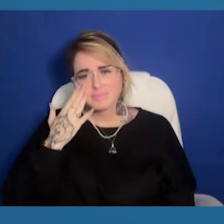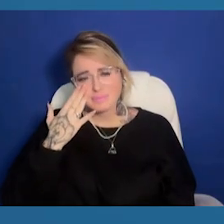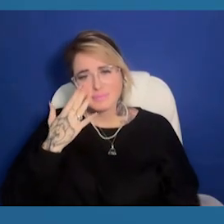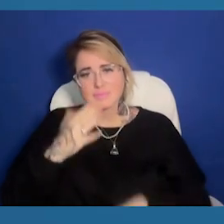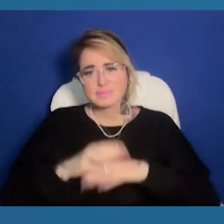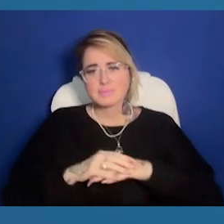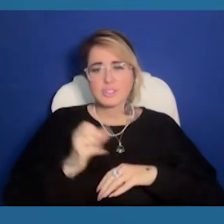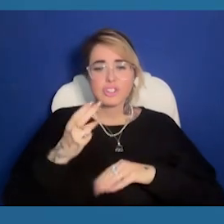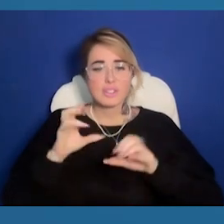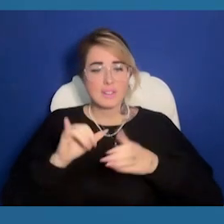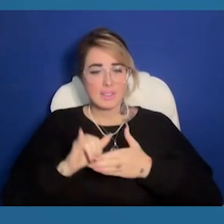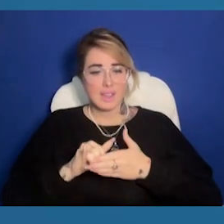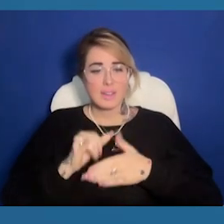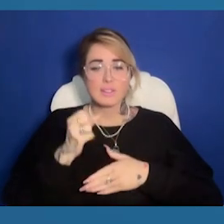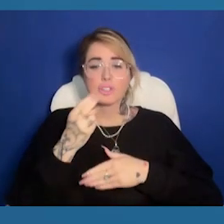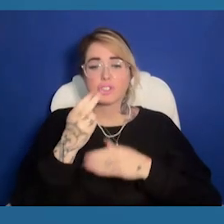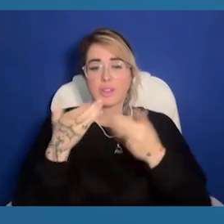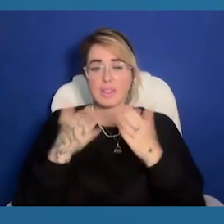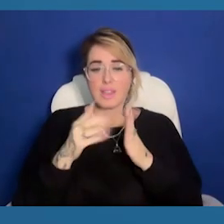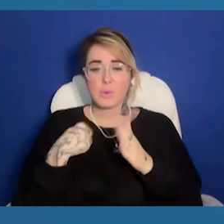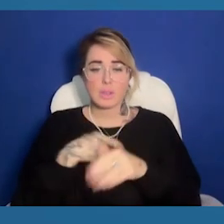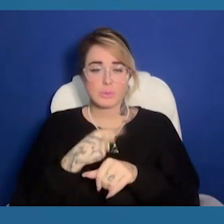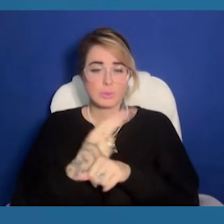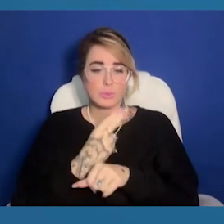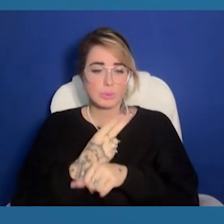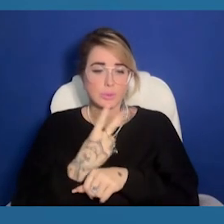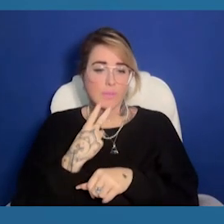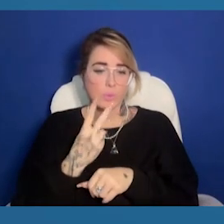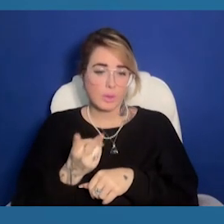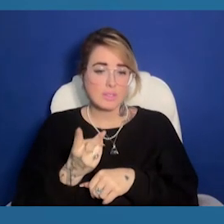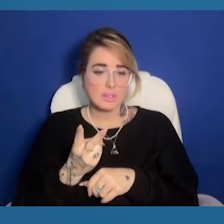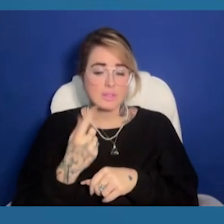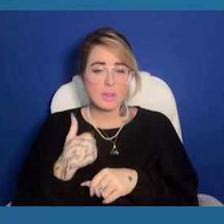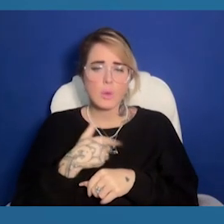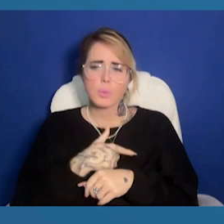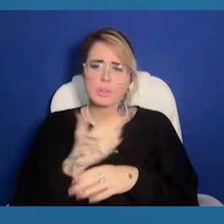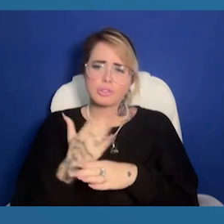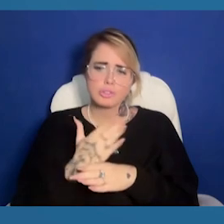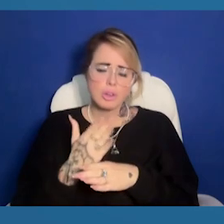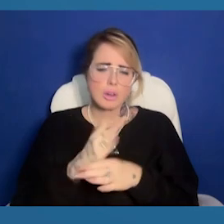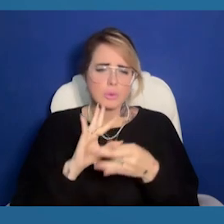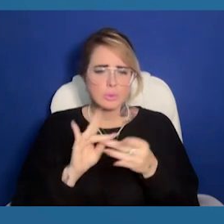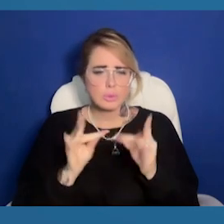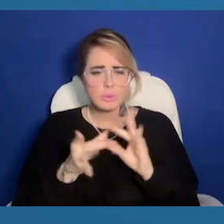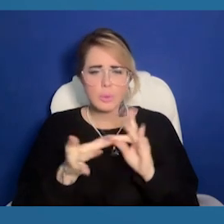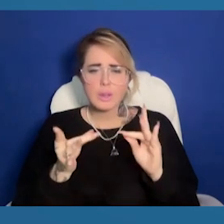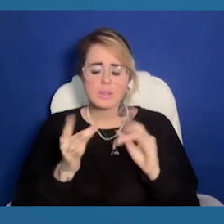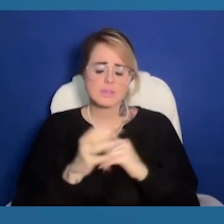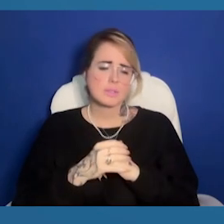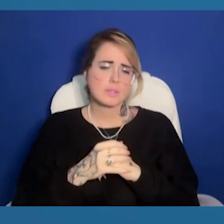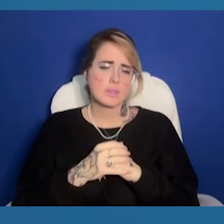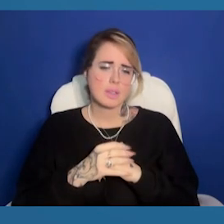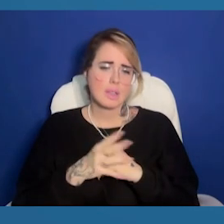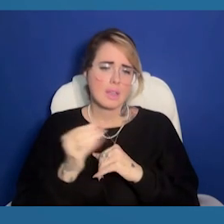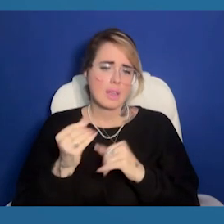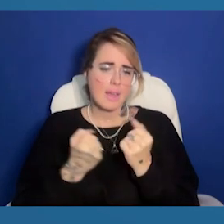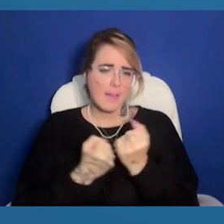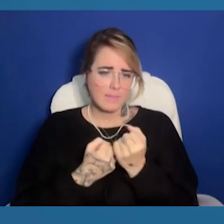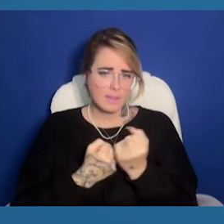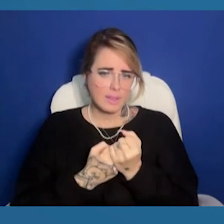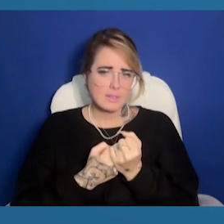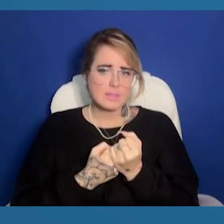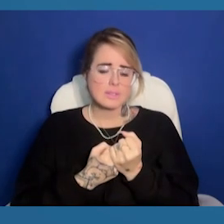She did that, and she allowed us to use our voices. We shared our stories and